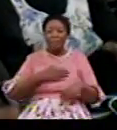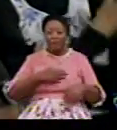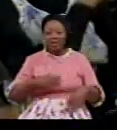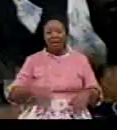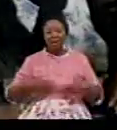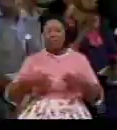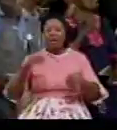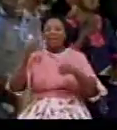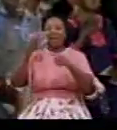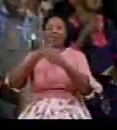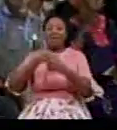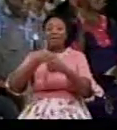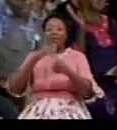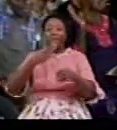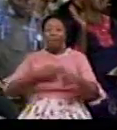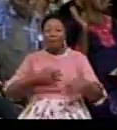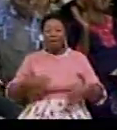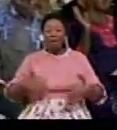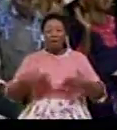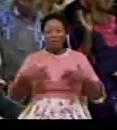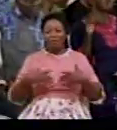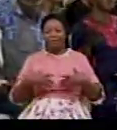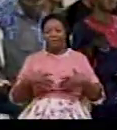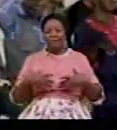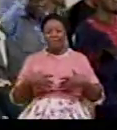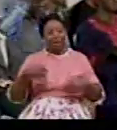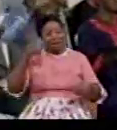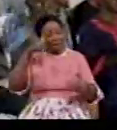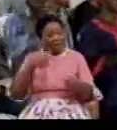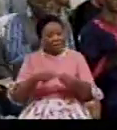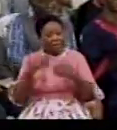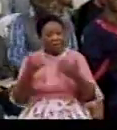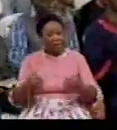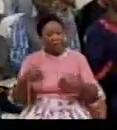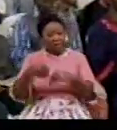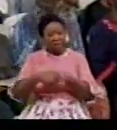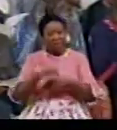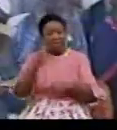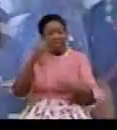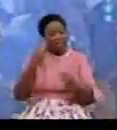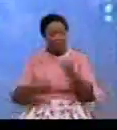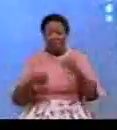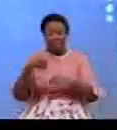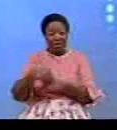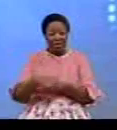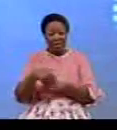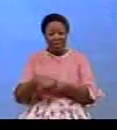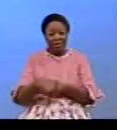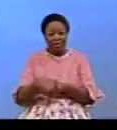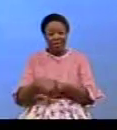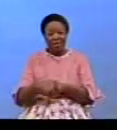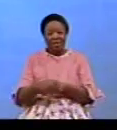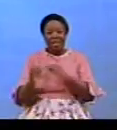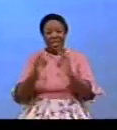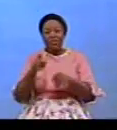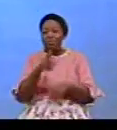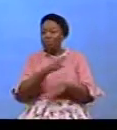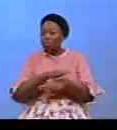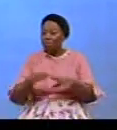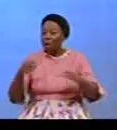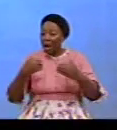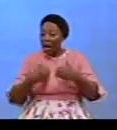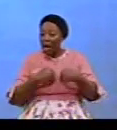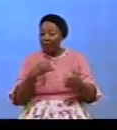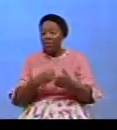it's only those people that allow Christ the Redeemer to